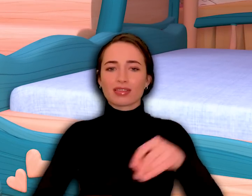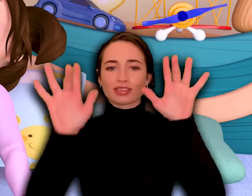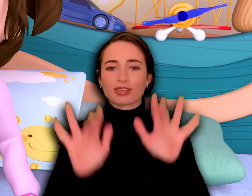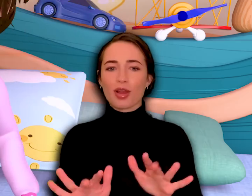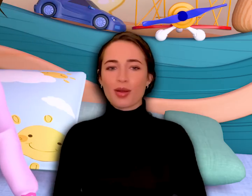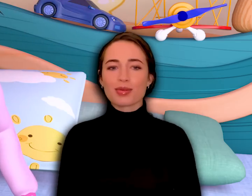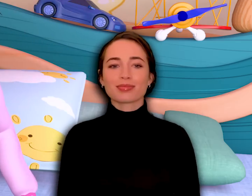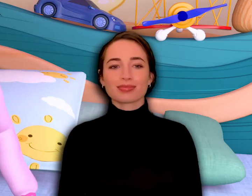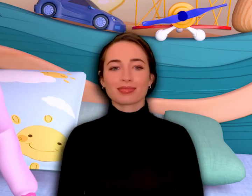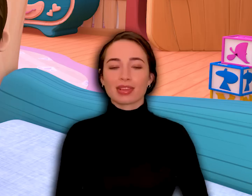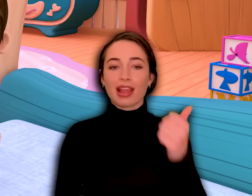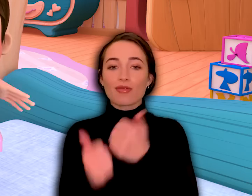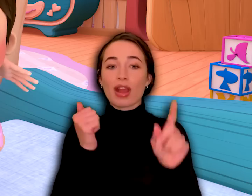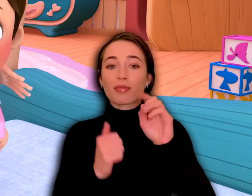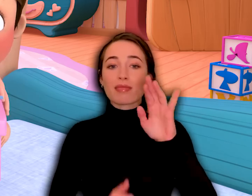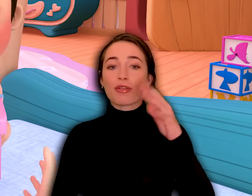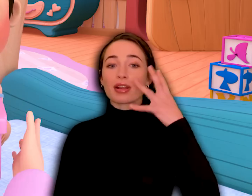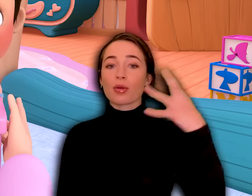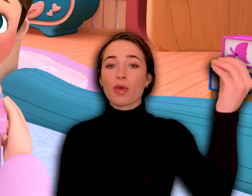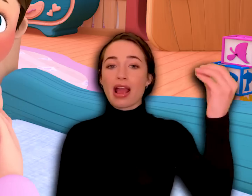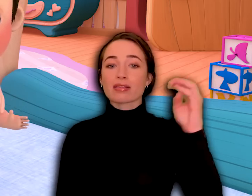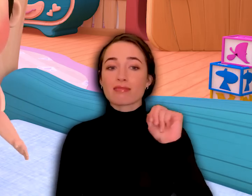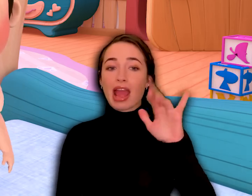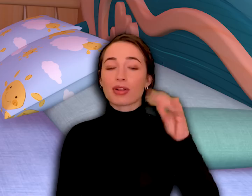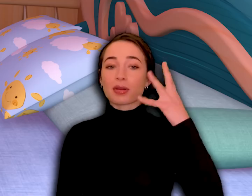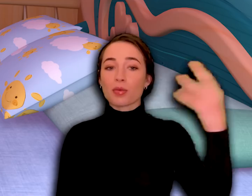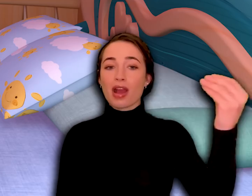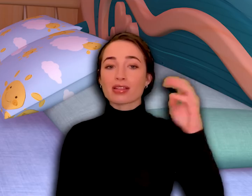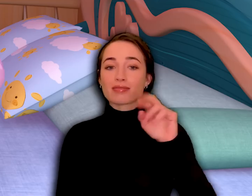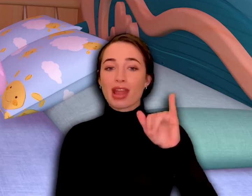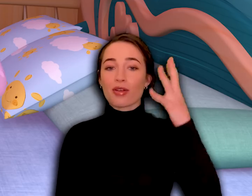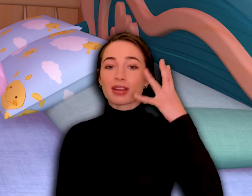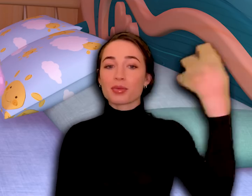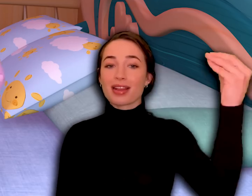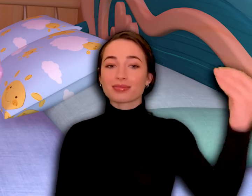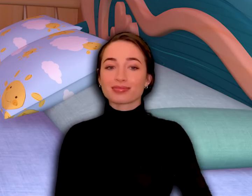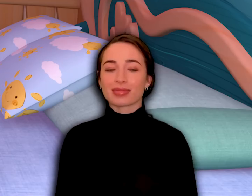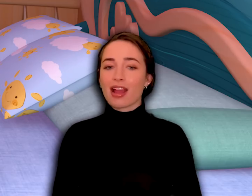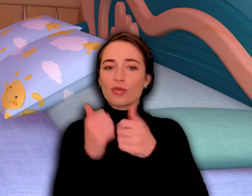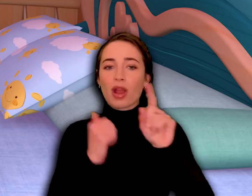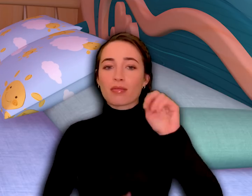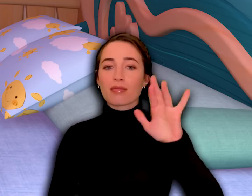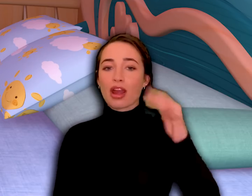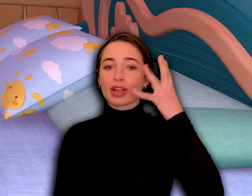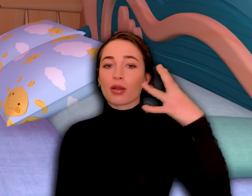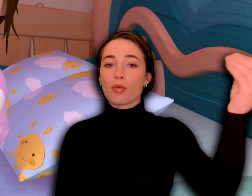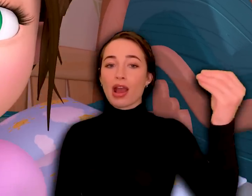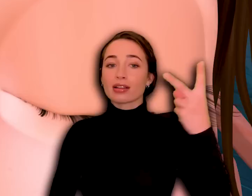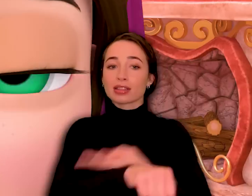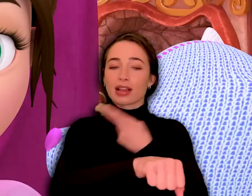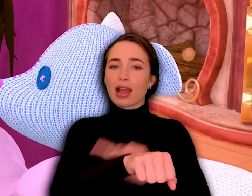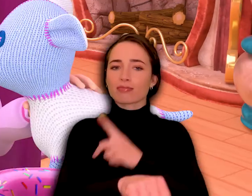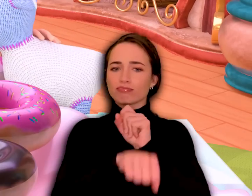place was white as snow everywhere that Mary went Mary went Mary went everywhere